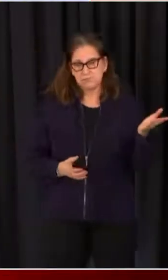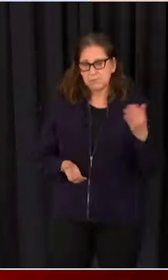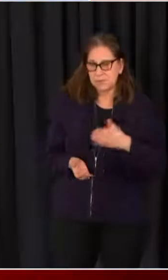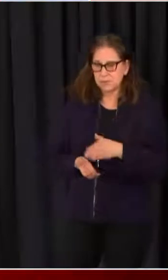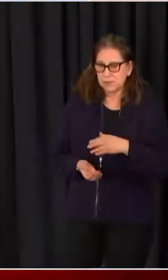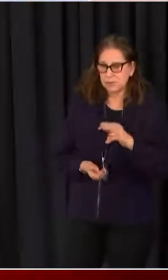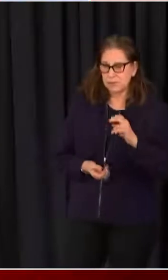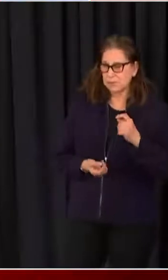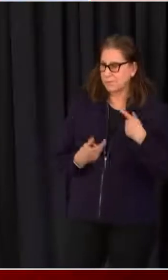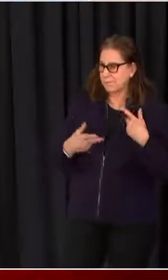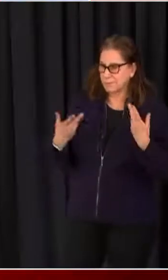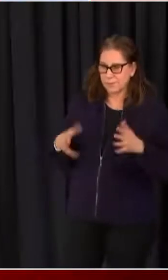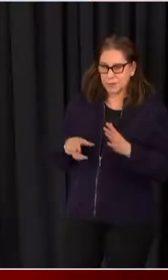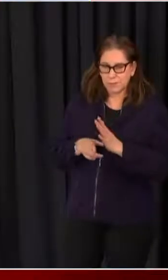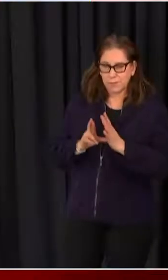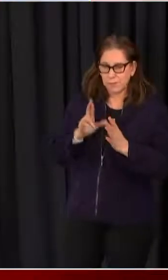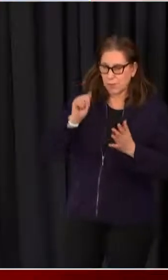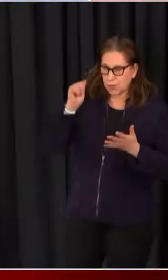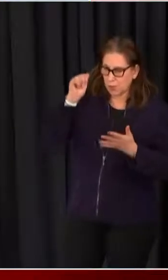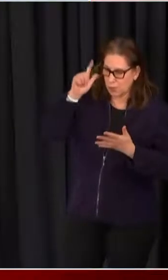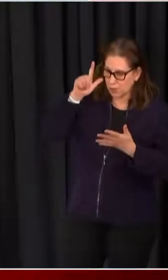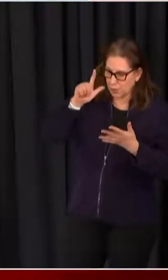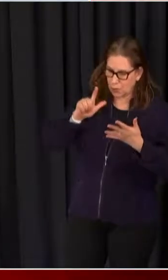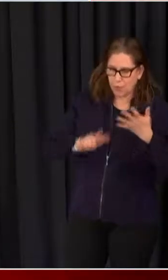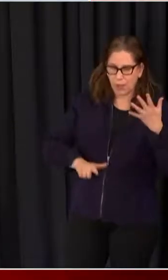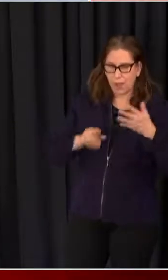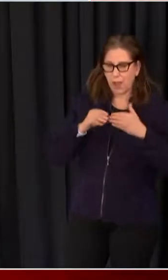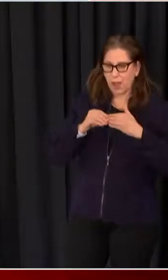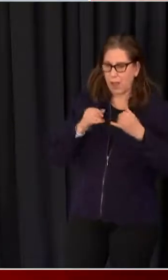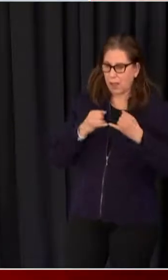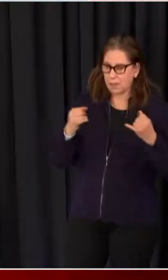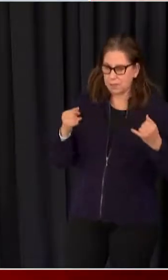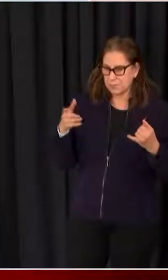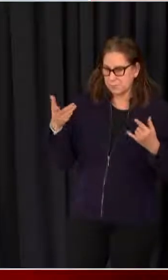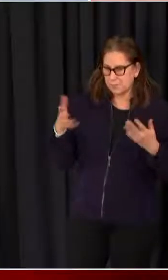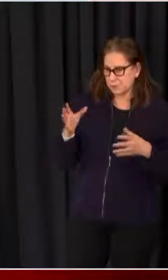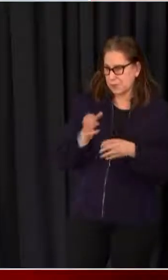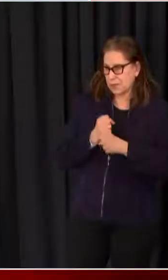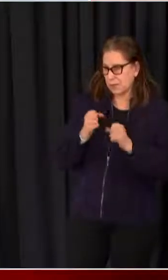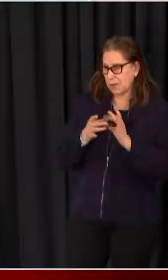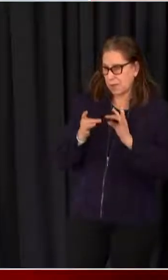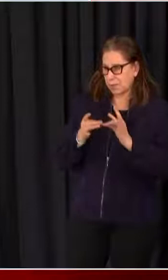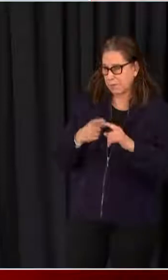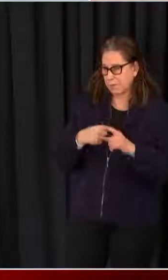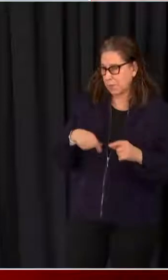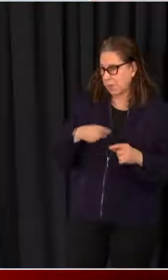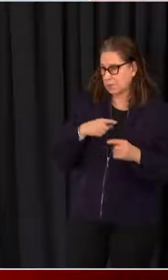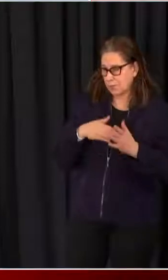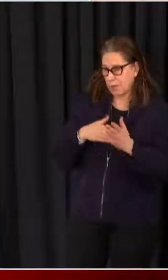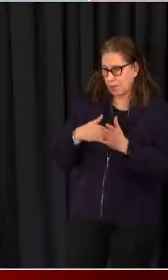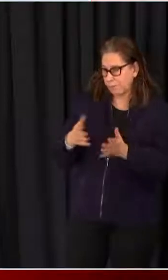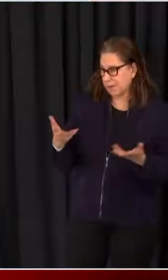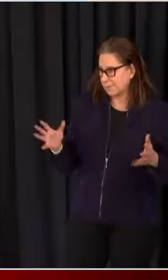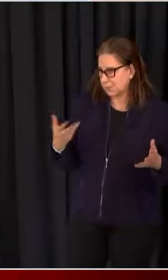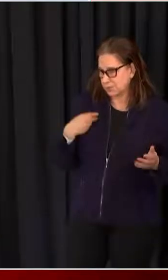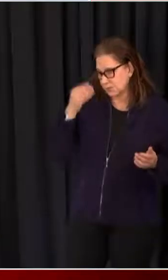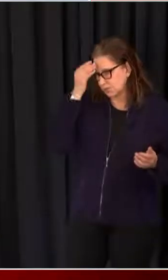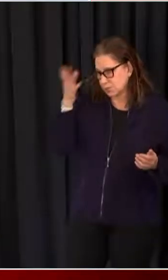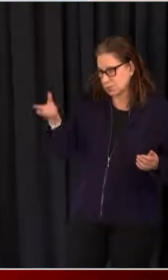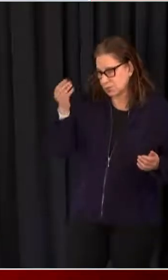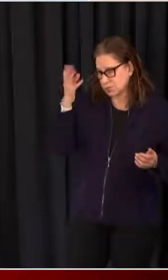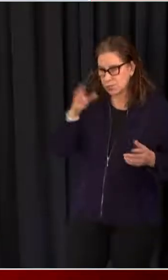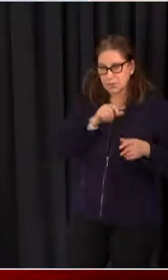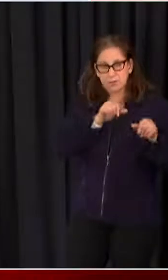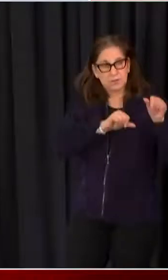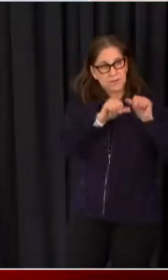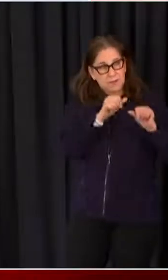of our guidelines on an ongoing process, and so you will get that comment from us very often. Because as the science has changed, as